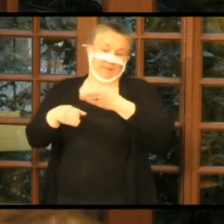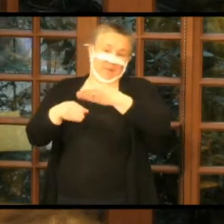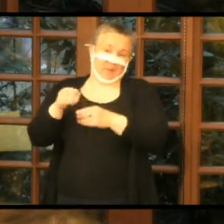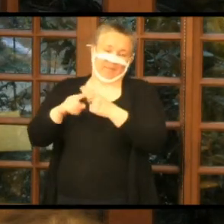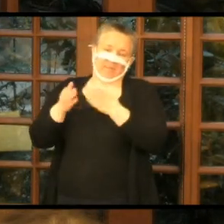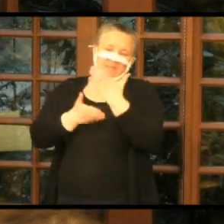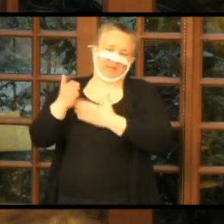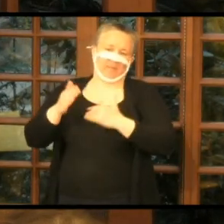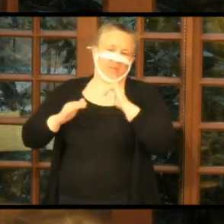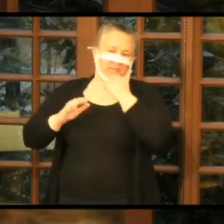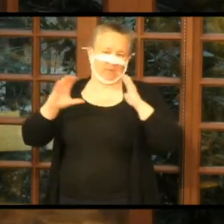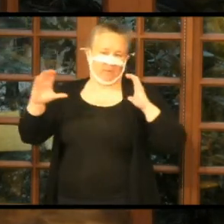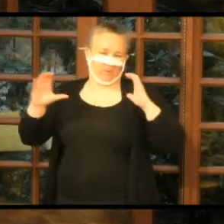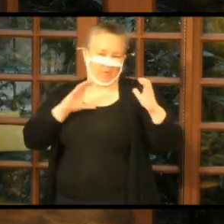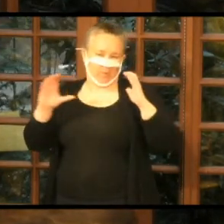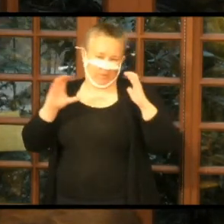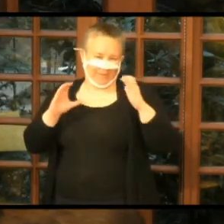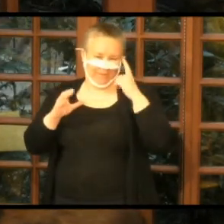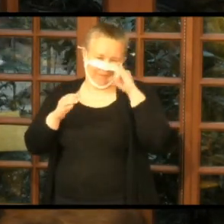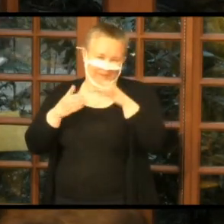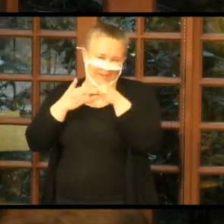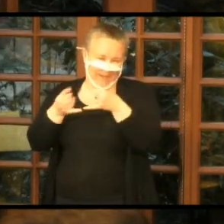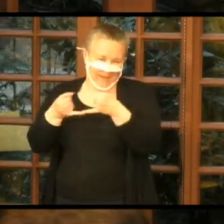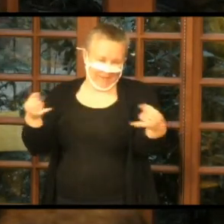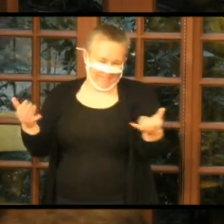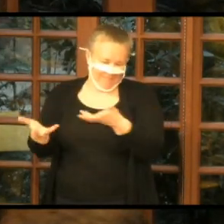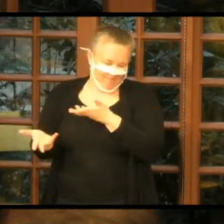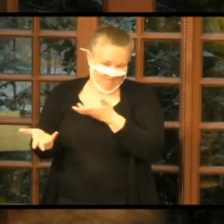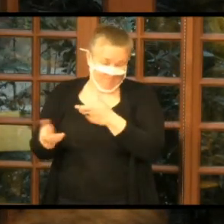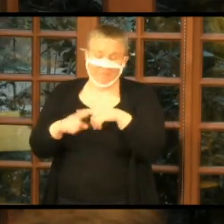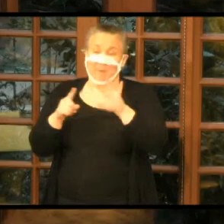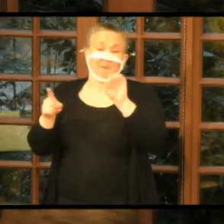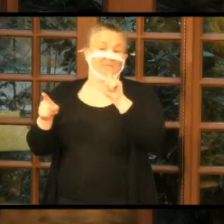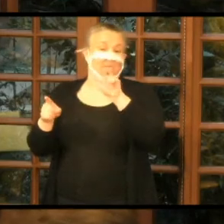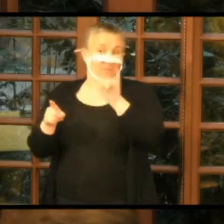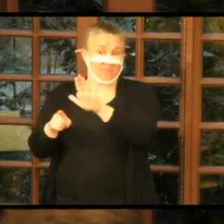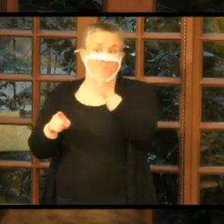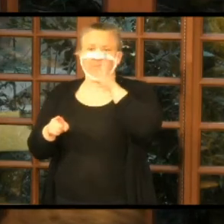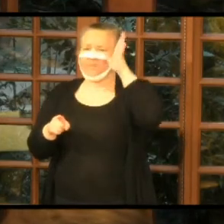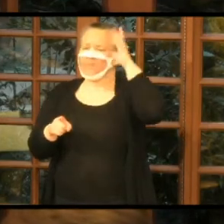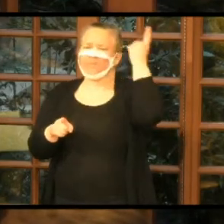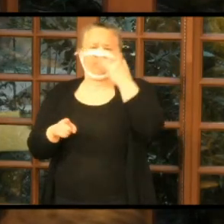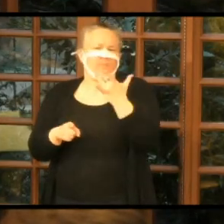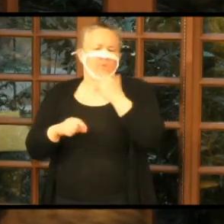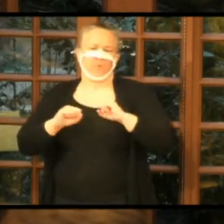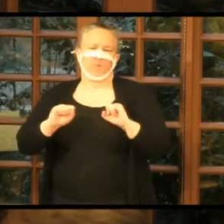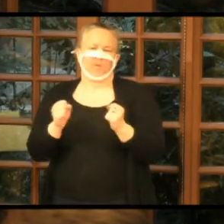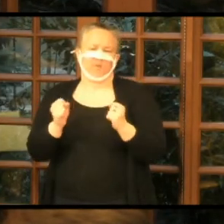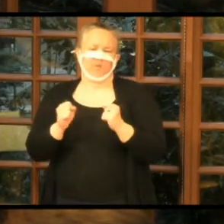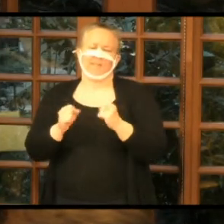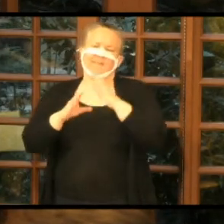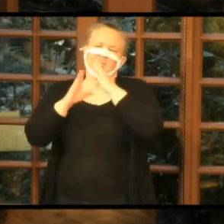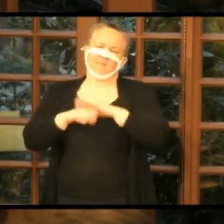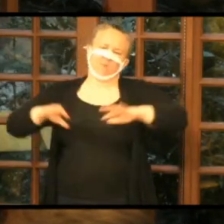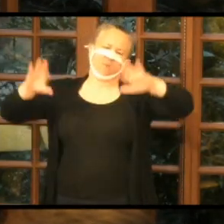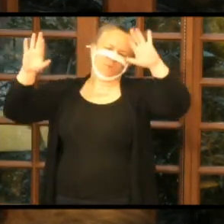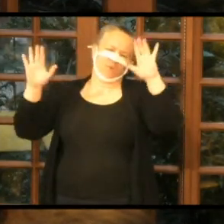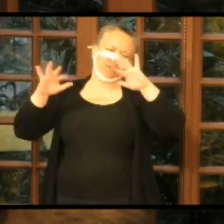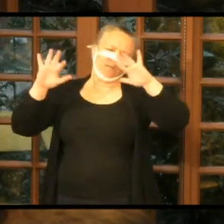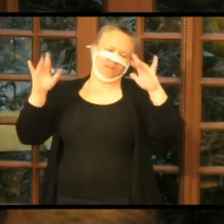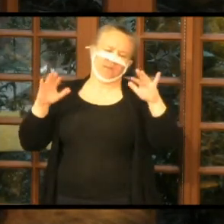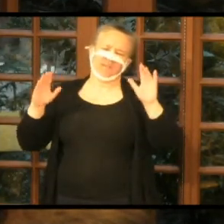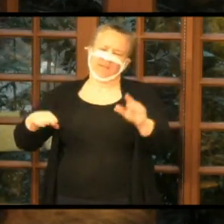some miscommunication of these guidelines. But February's parents had always preferred winter, the silent splendor of snow